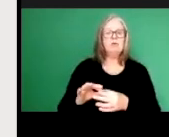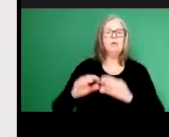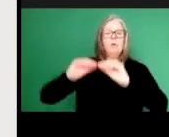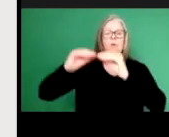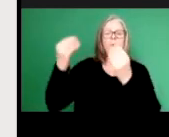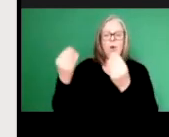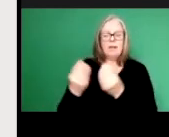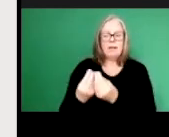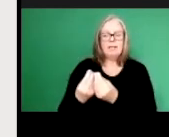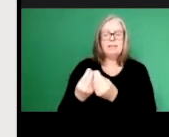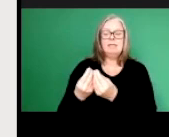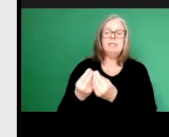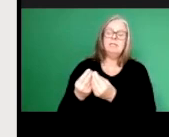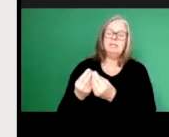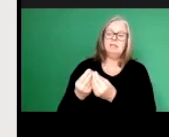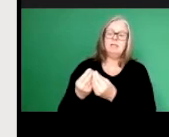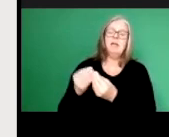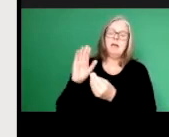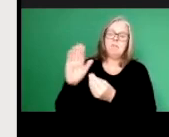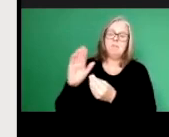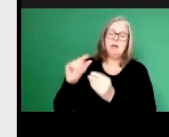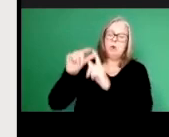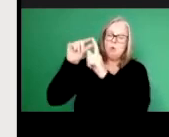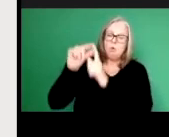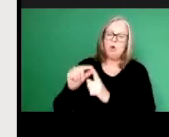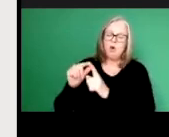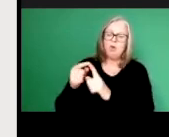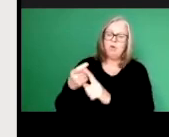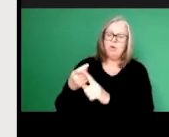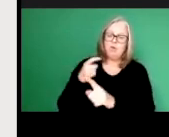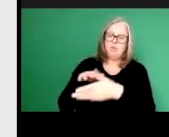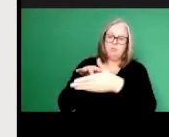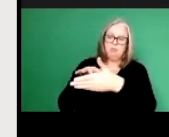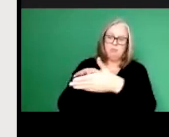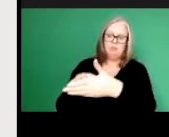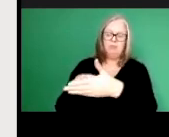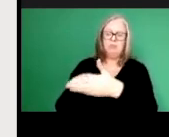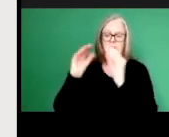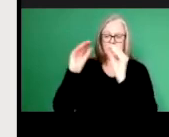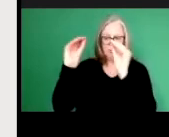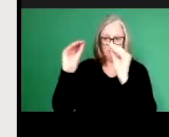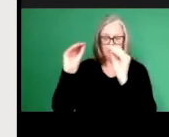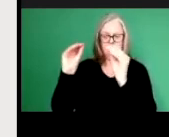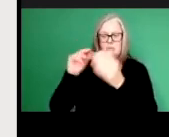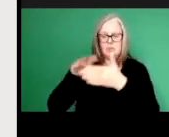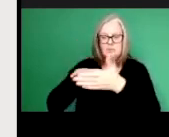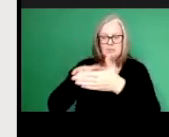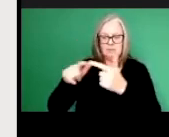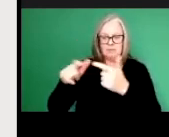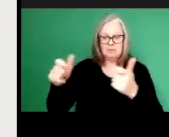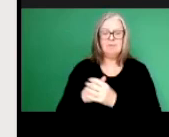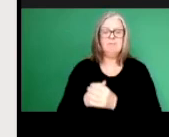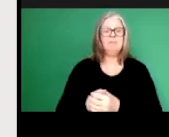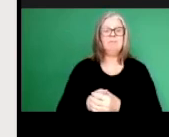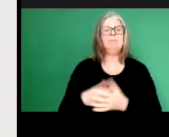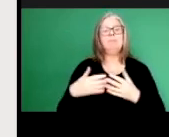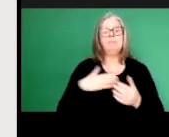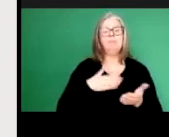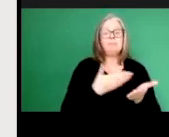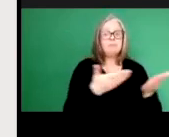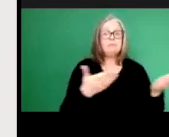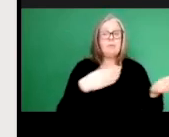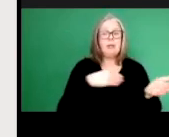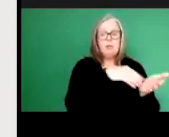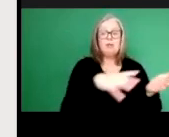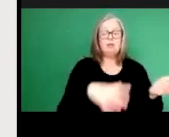and some key words from scholarship. So, um, you know, I, I always like to tell my students that, you know, they're the